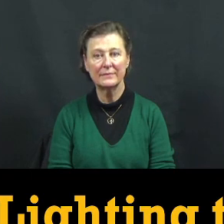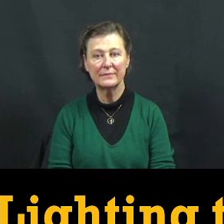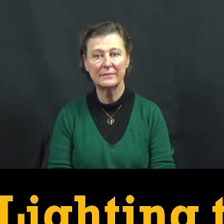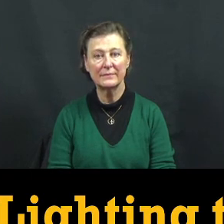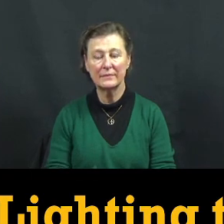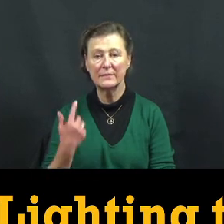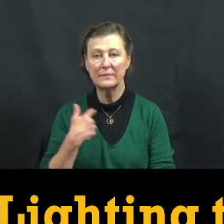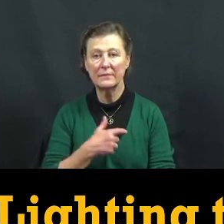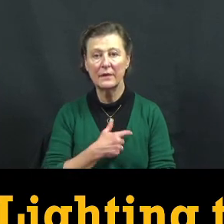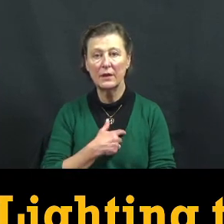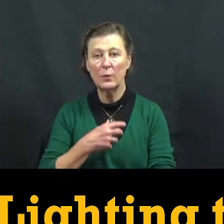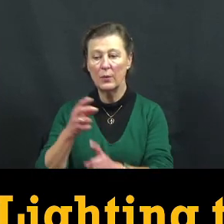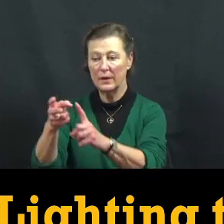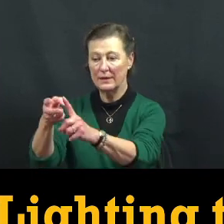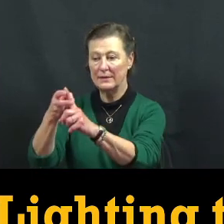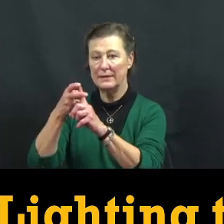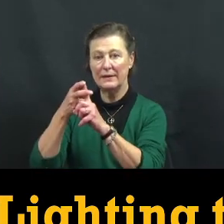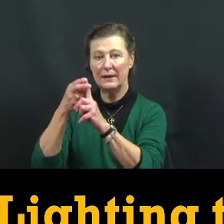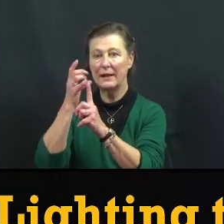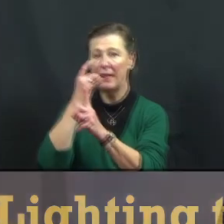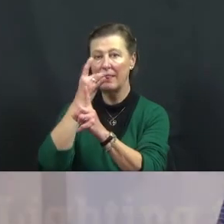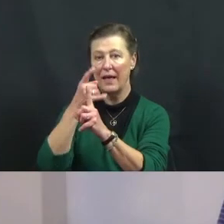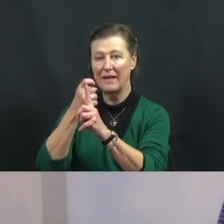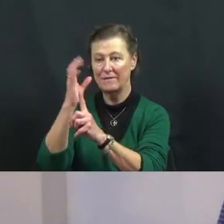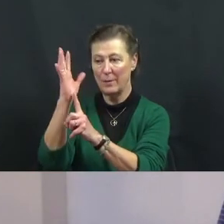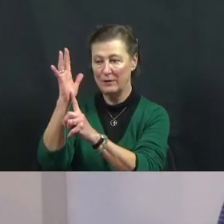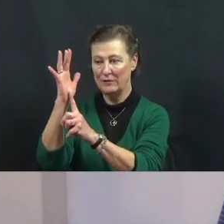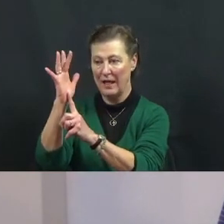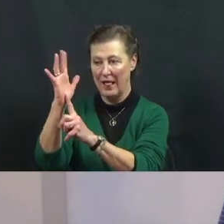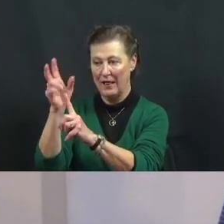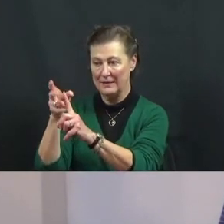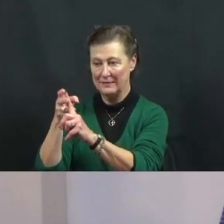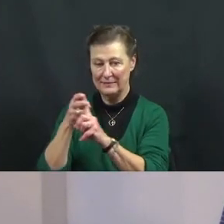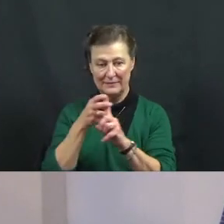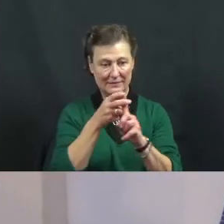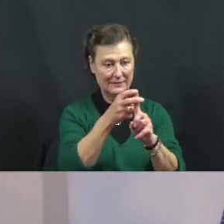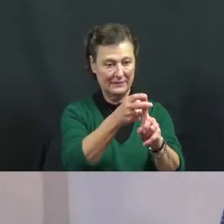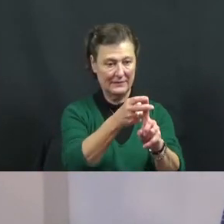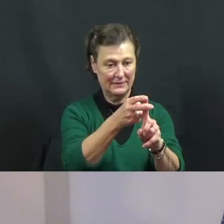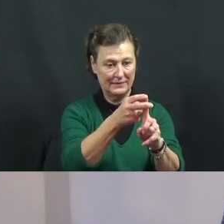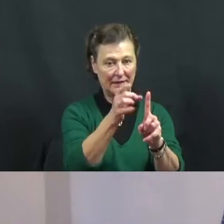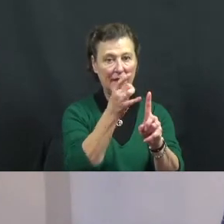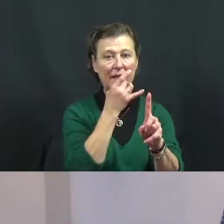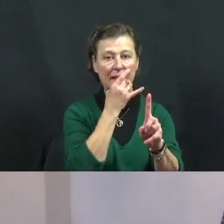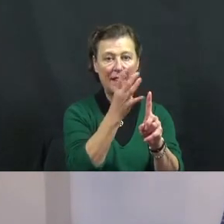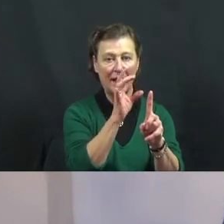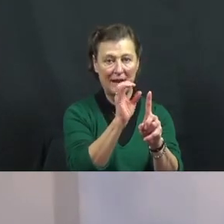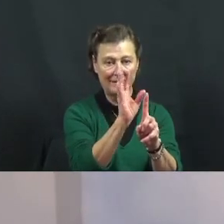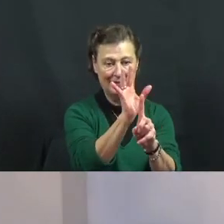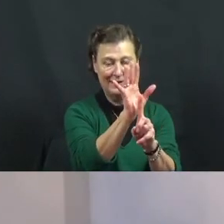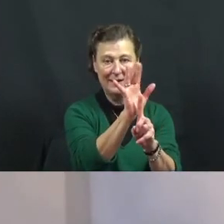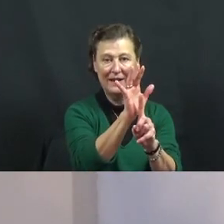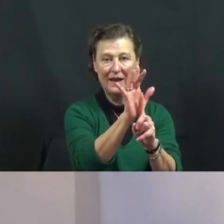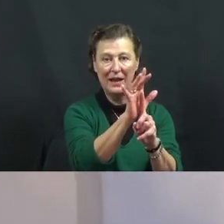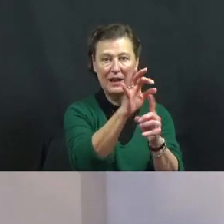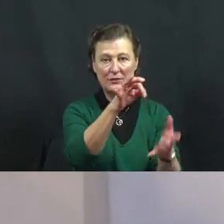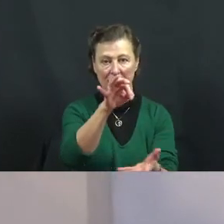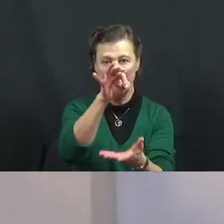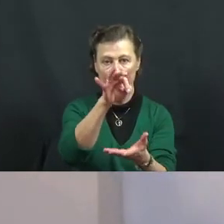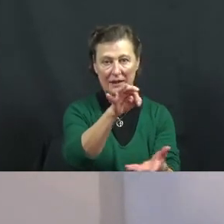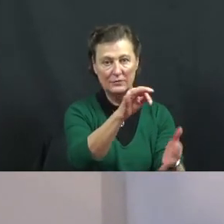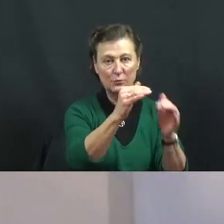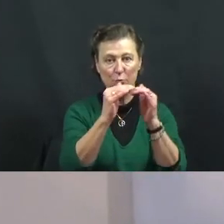we take light from our chalice, lighting the social justice lantern as a symbolic